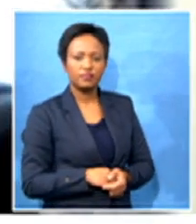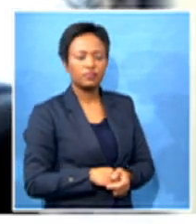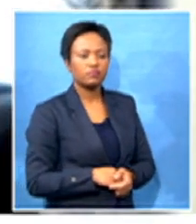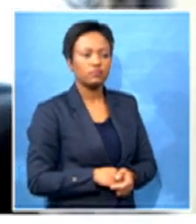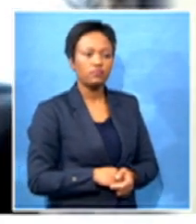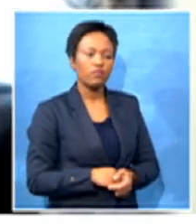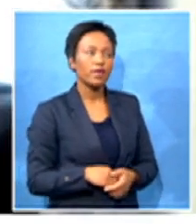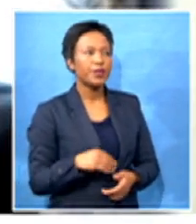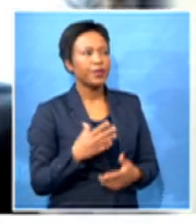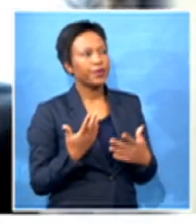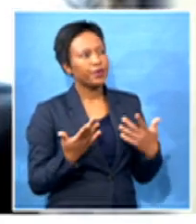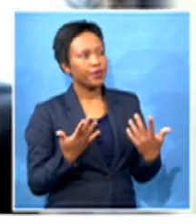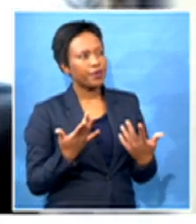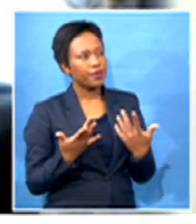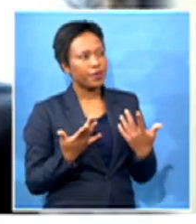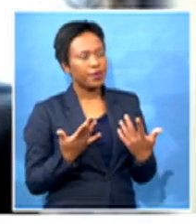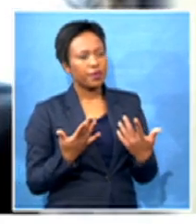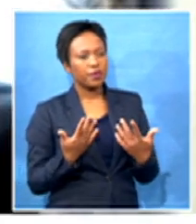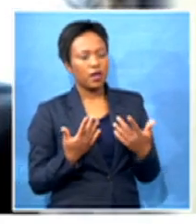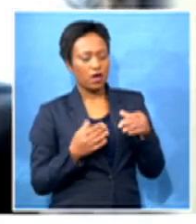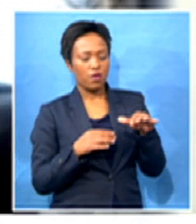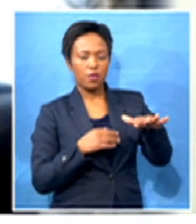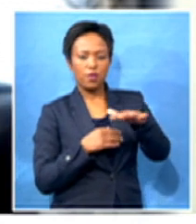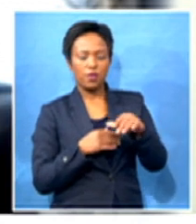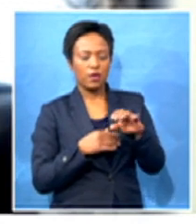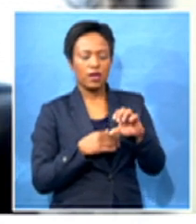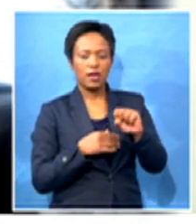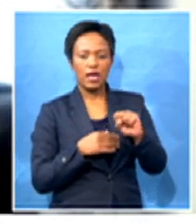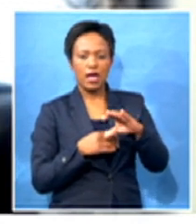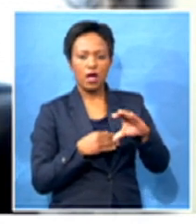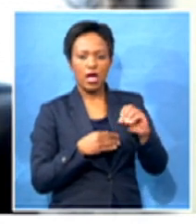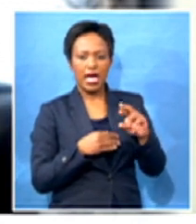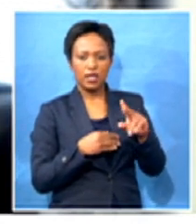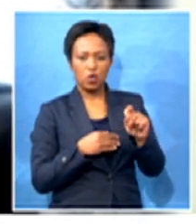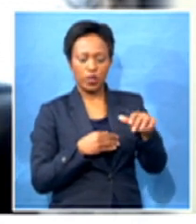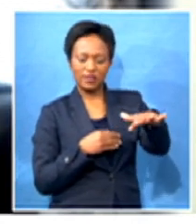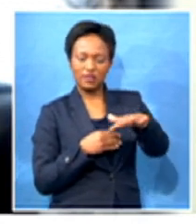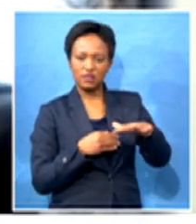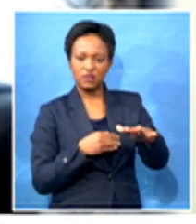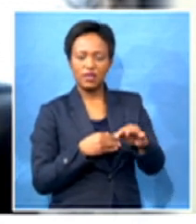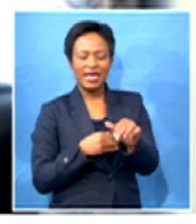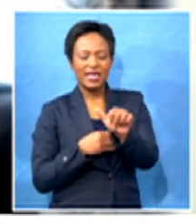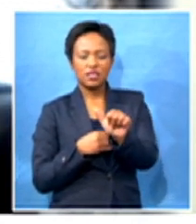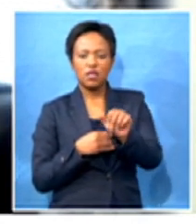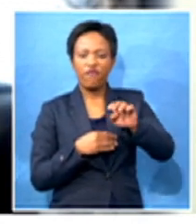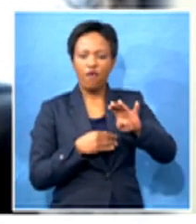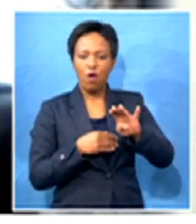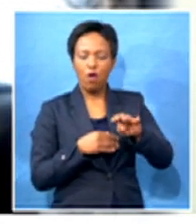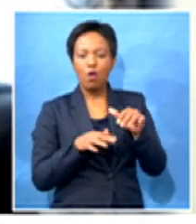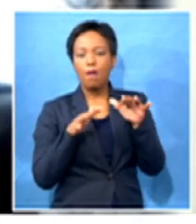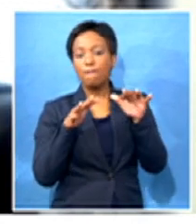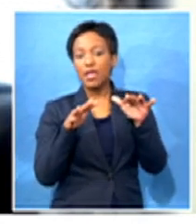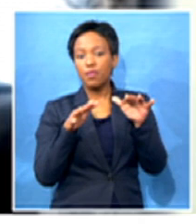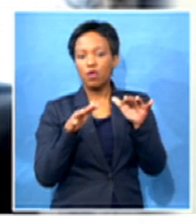As of now, with Escort, we had 64 homeless people in Escort